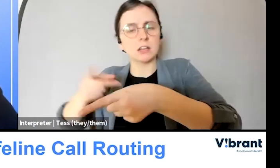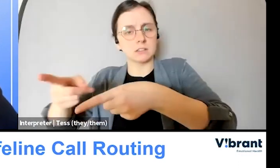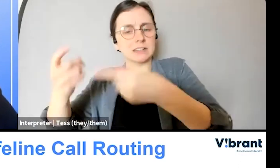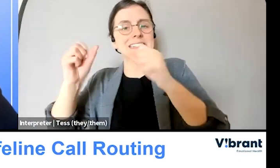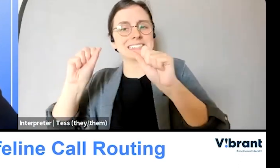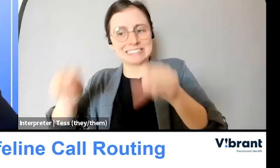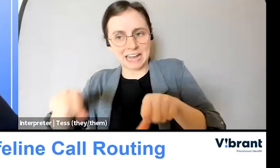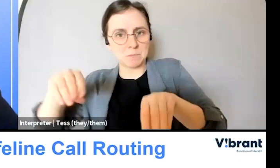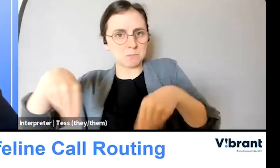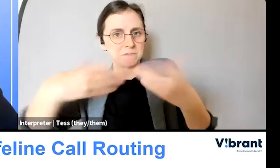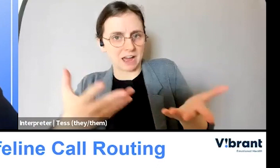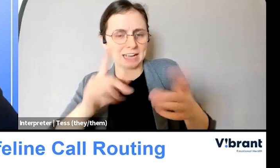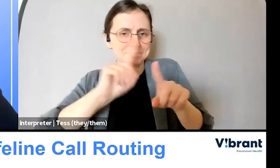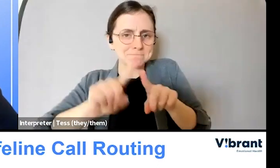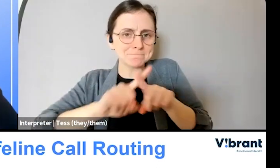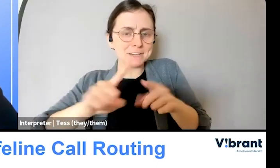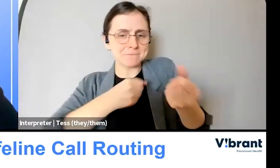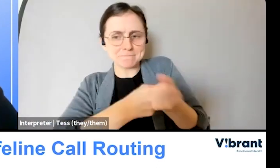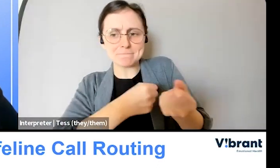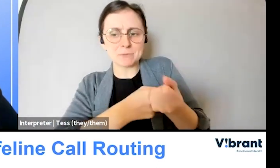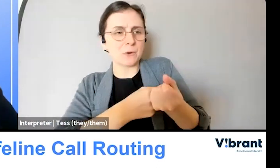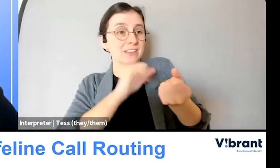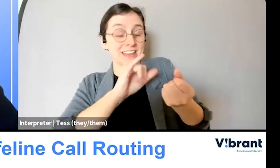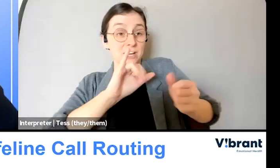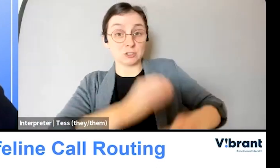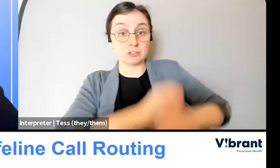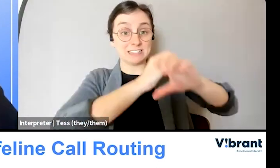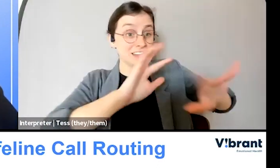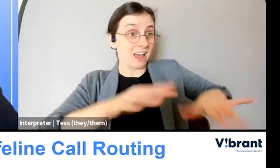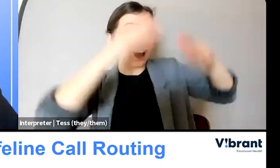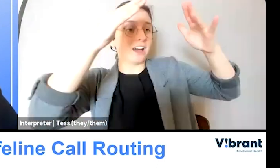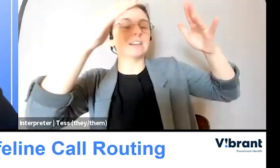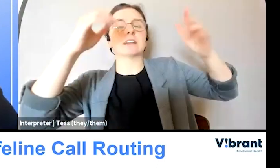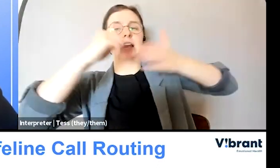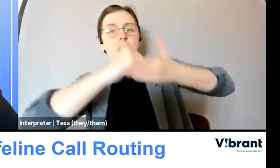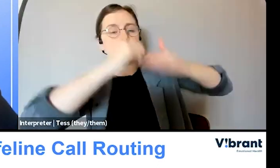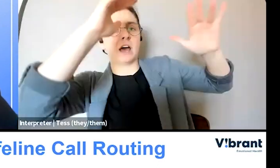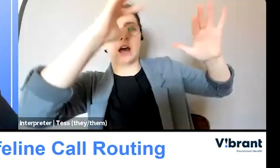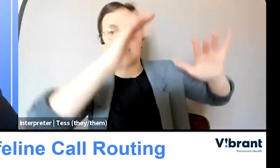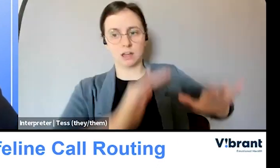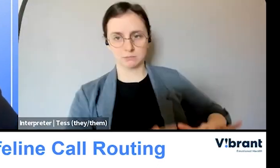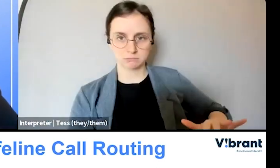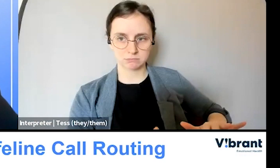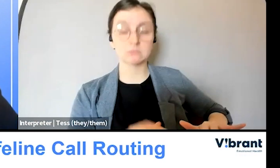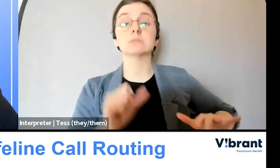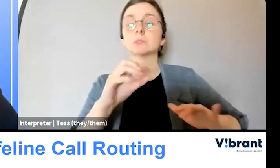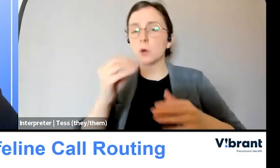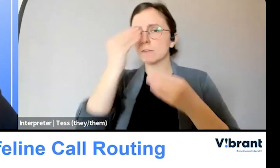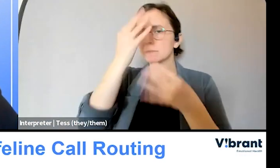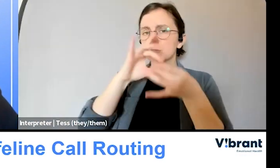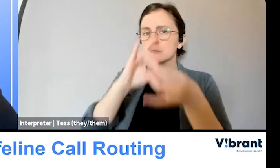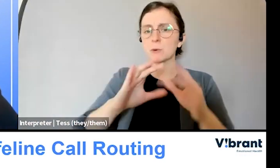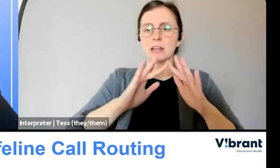those interventions to help de-escalate the crisis. So just a little bit of information about the network. There are